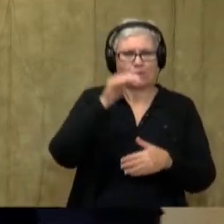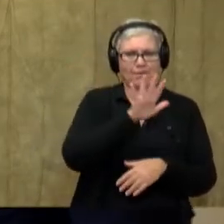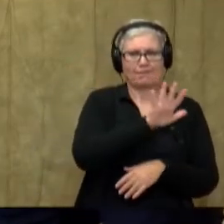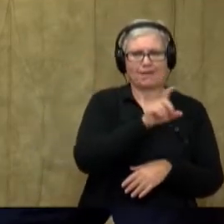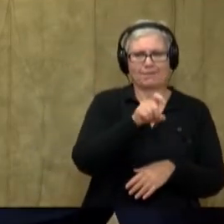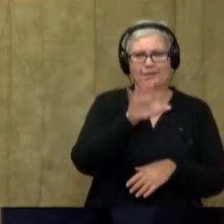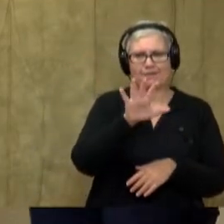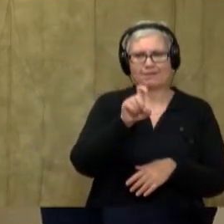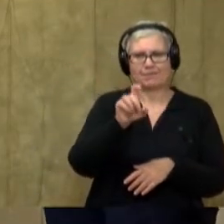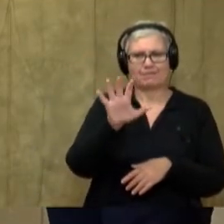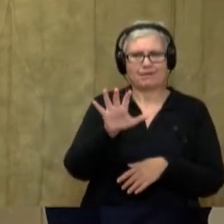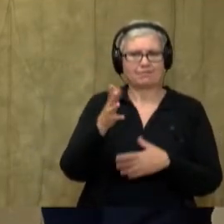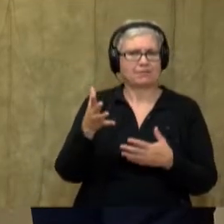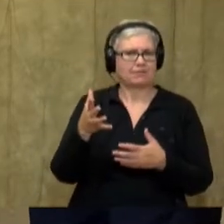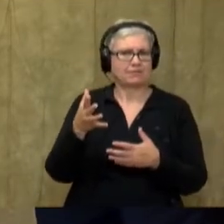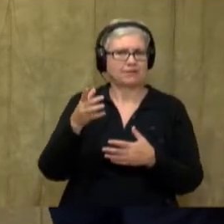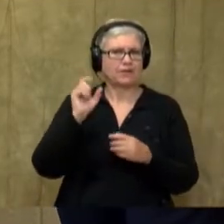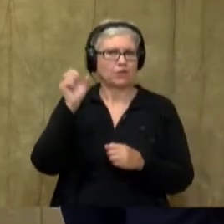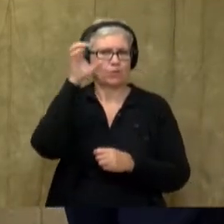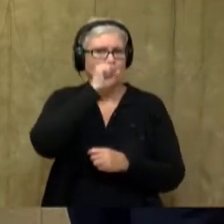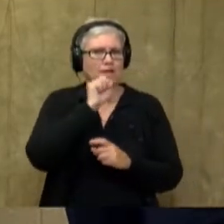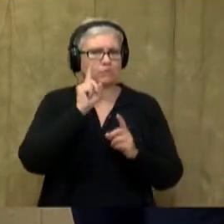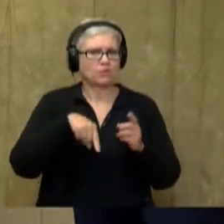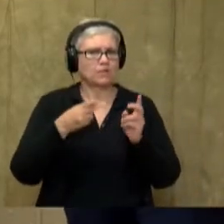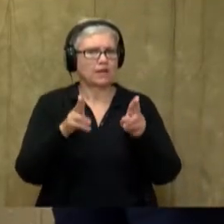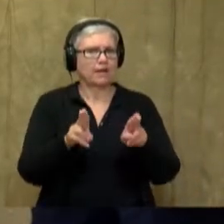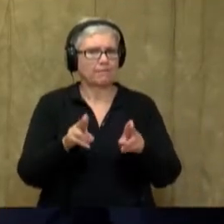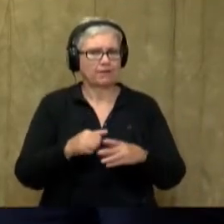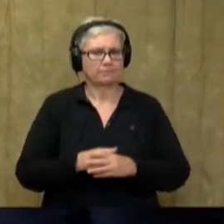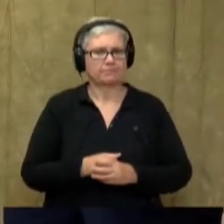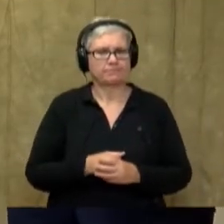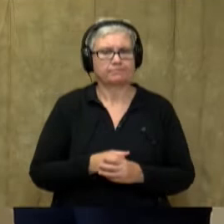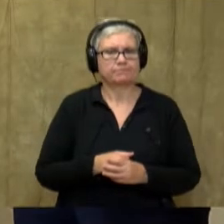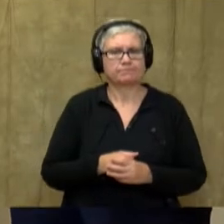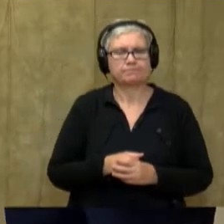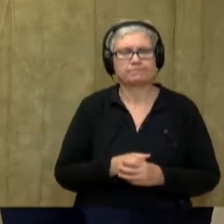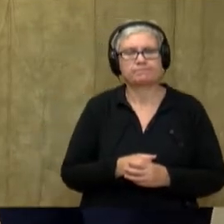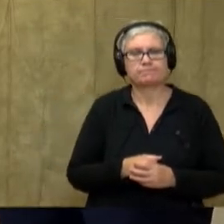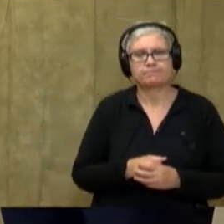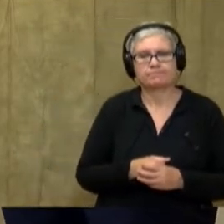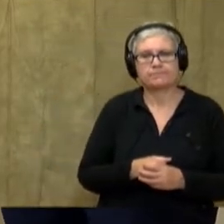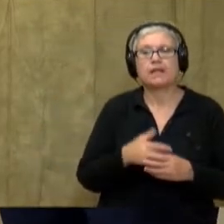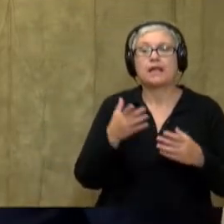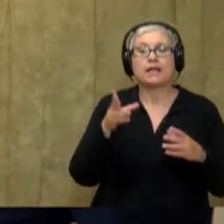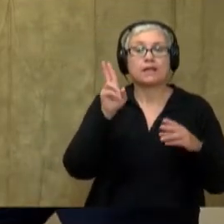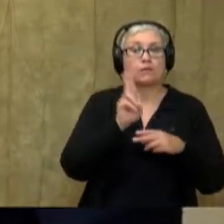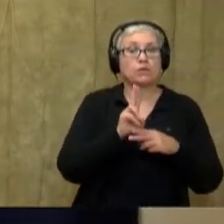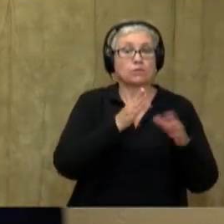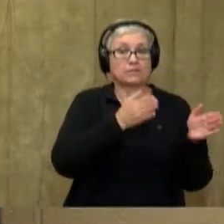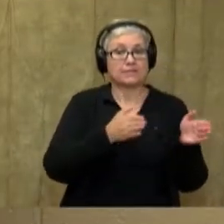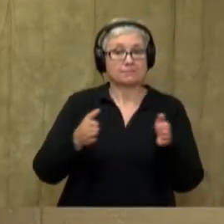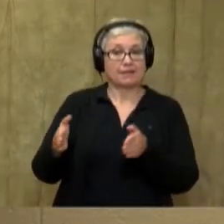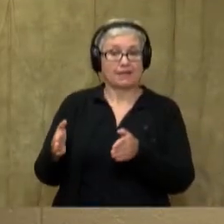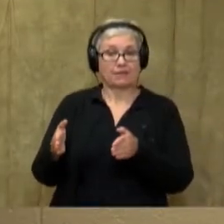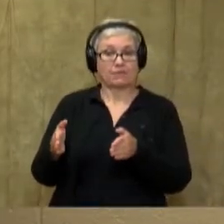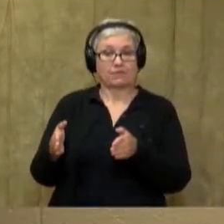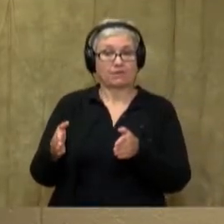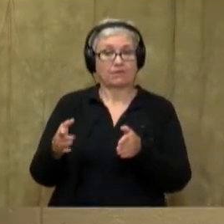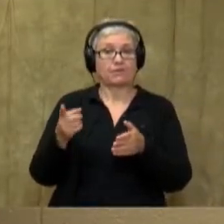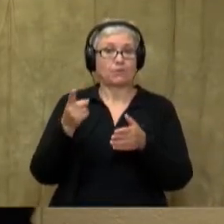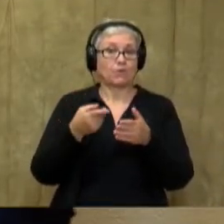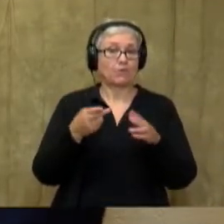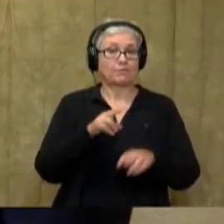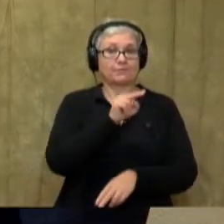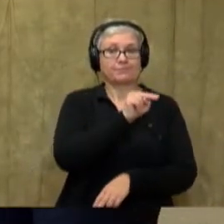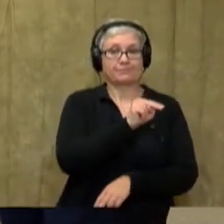5 case. Right? Can we make a projection into the next situation, and then can we use patterns from there to generalize